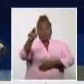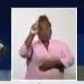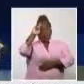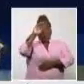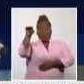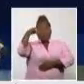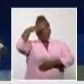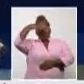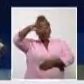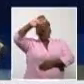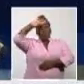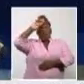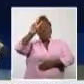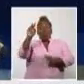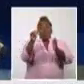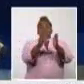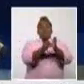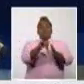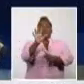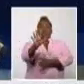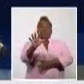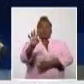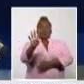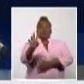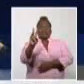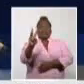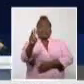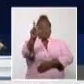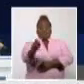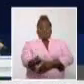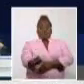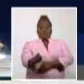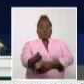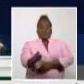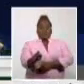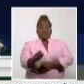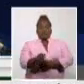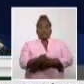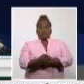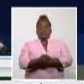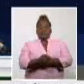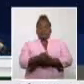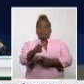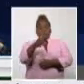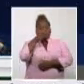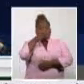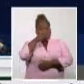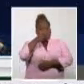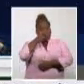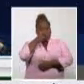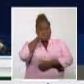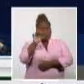1,764, and confirmed 721. In primary health care, a total of